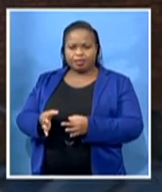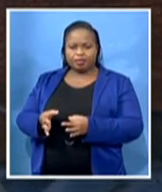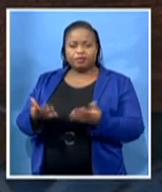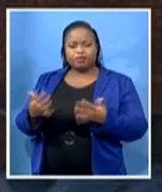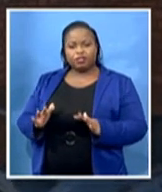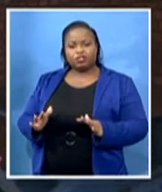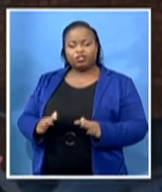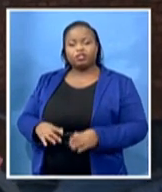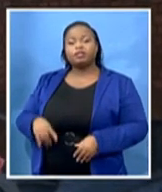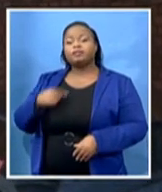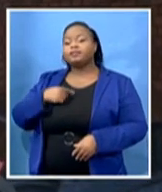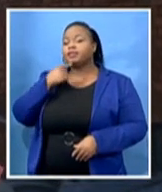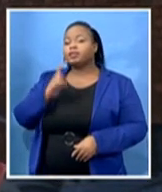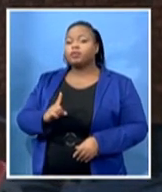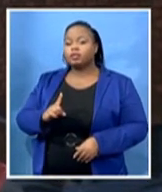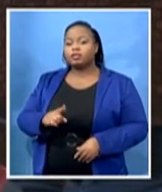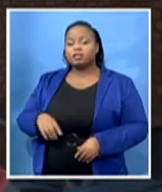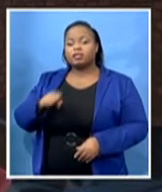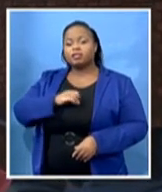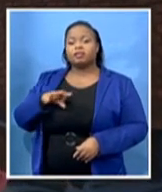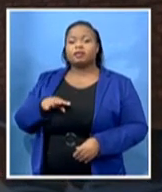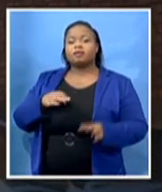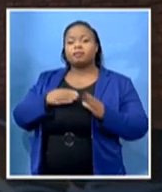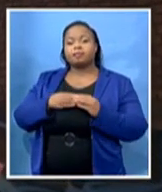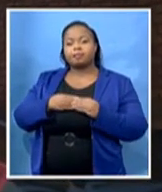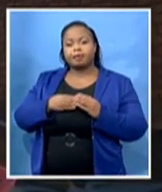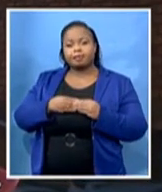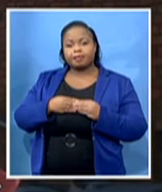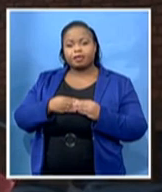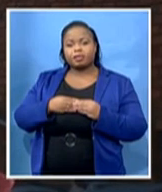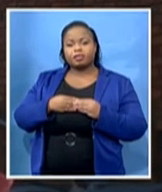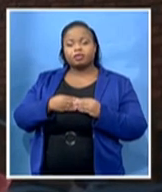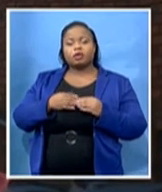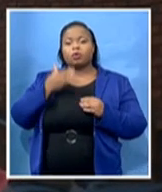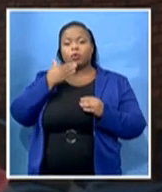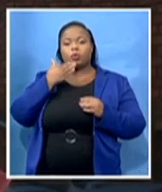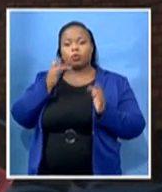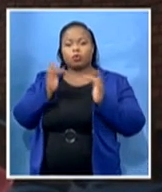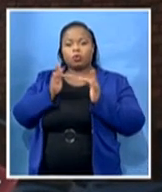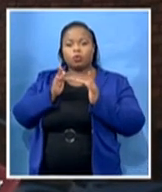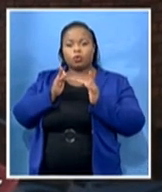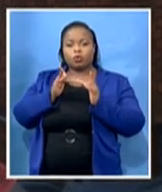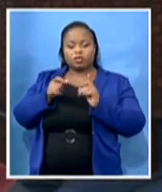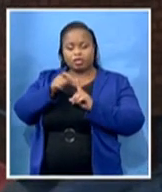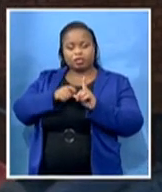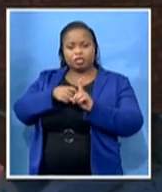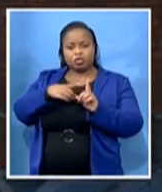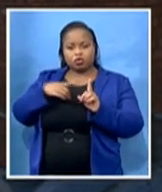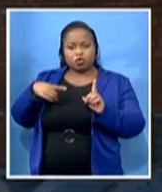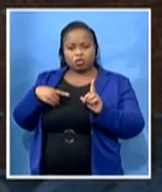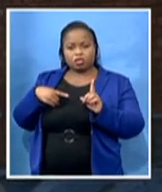members who are the primary contact with the doctor will be tested, and the unit will be closed